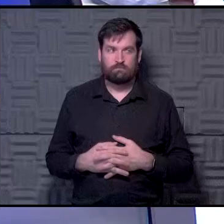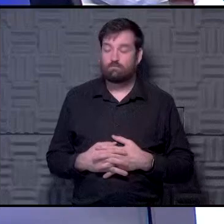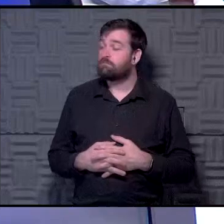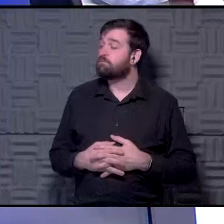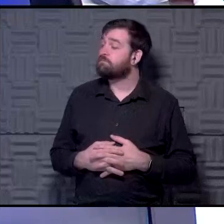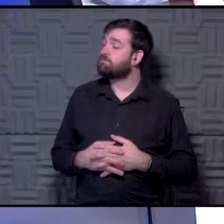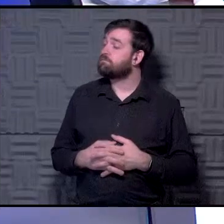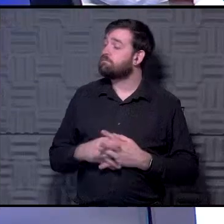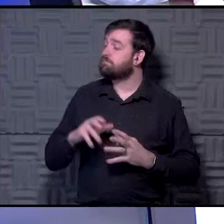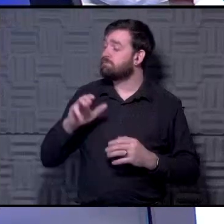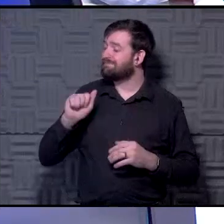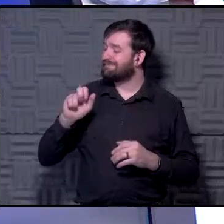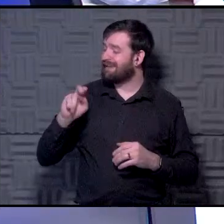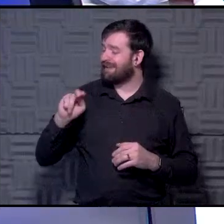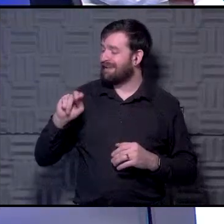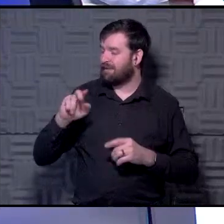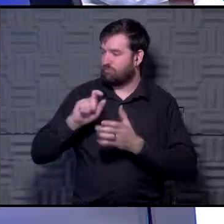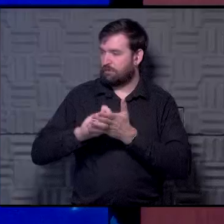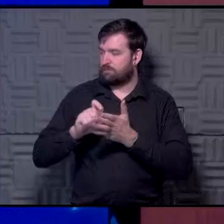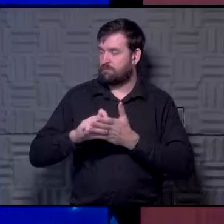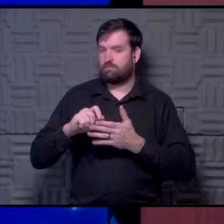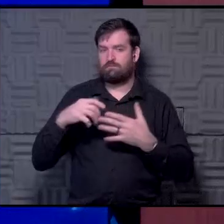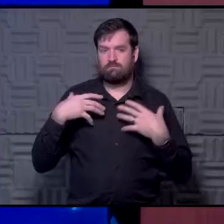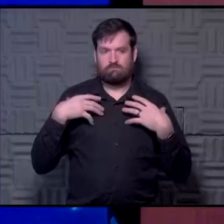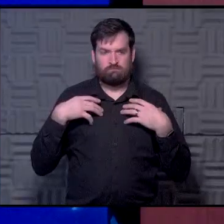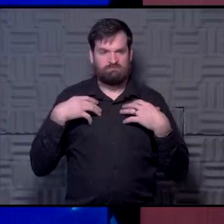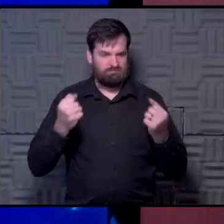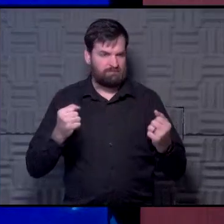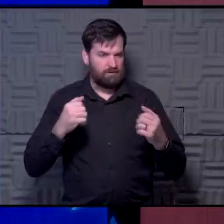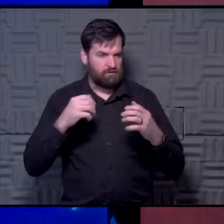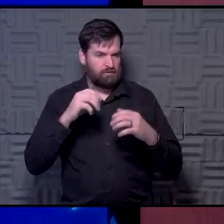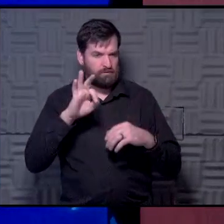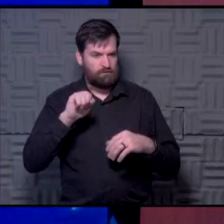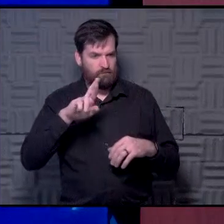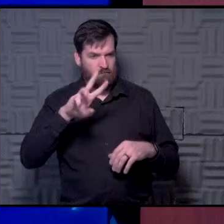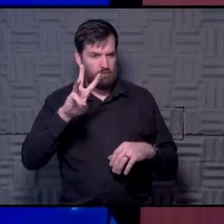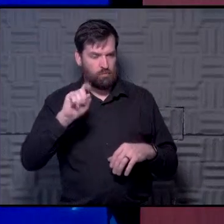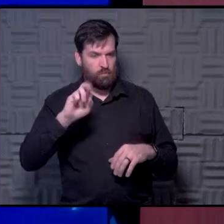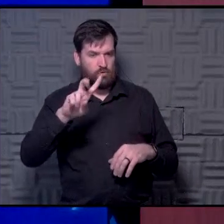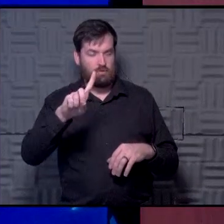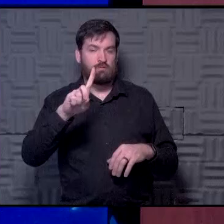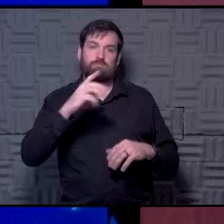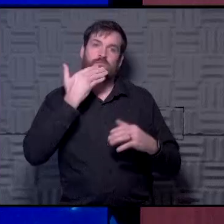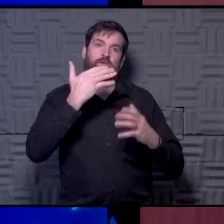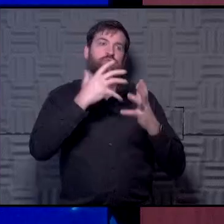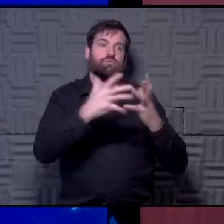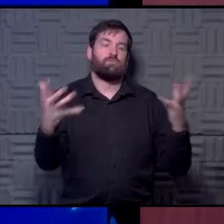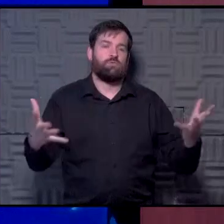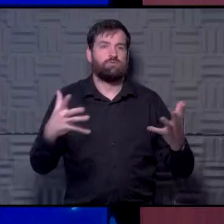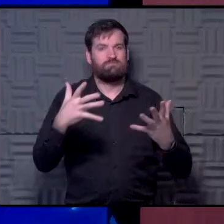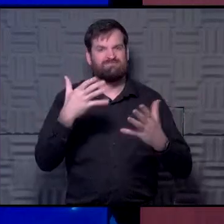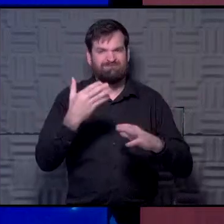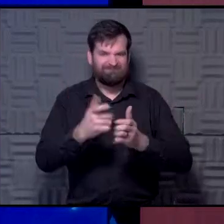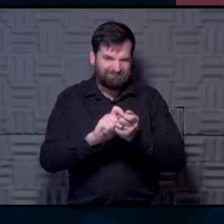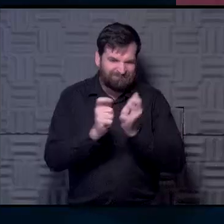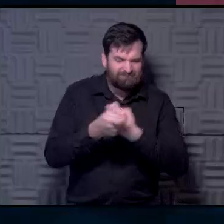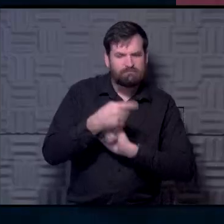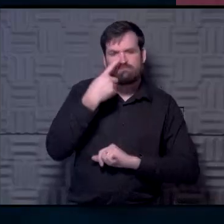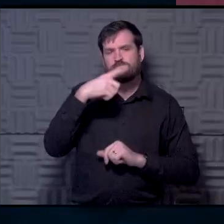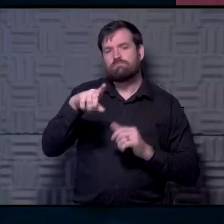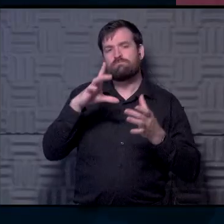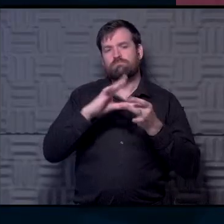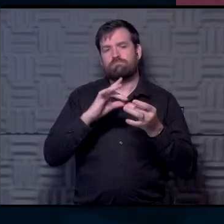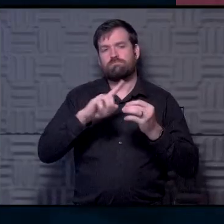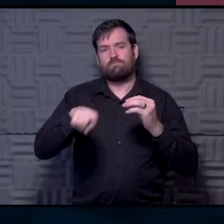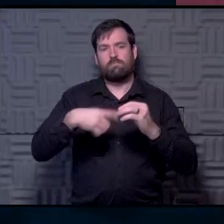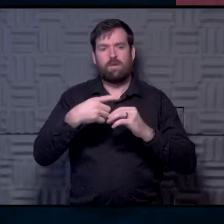Ann Null writes to Health Forward. She says, great job. Thanks for making a difference. She wondered if you could speak a little bit